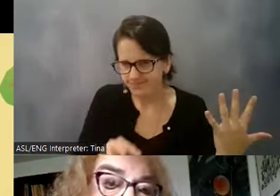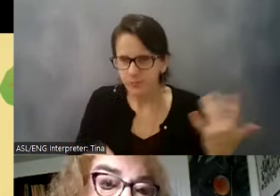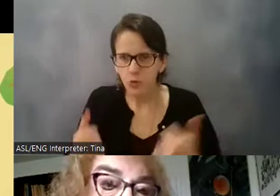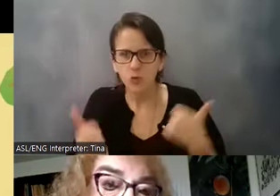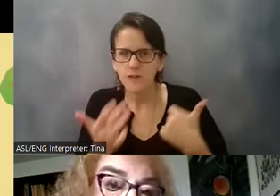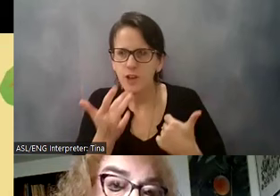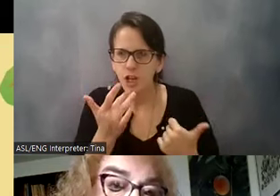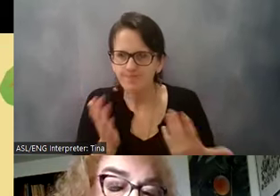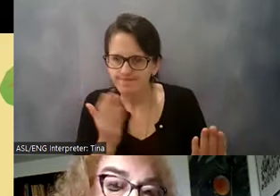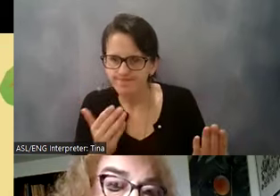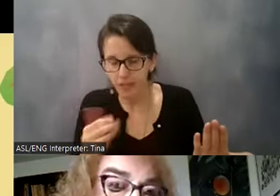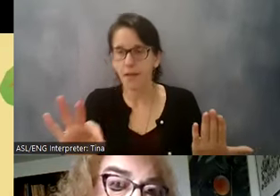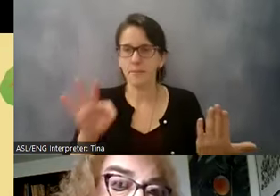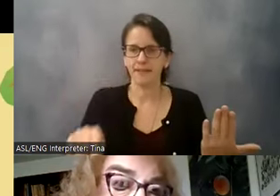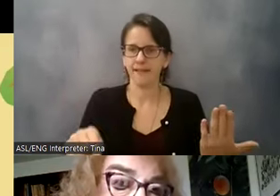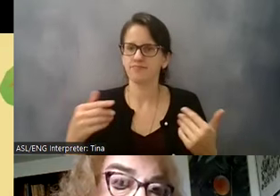slide, please.